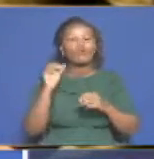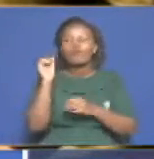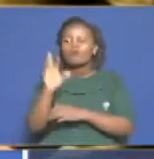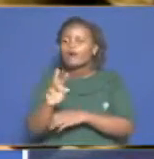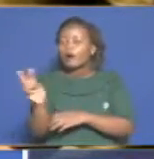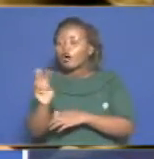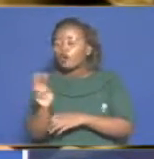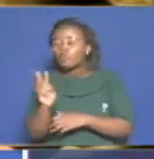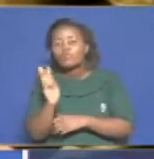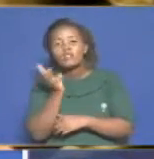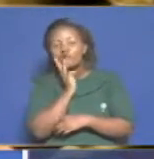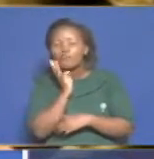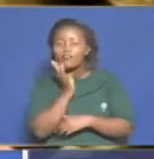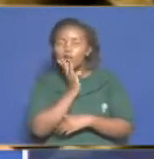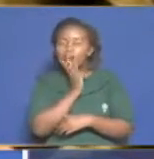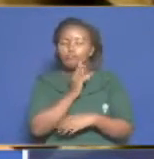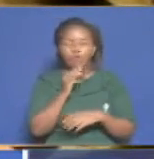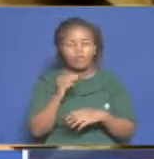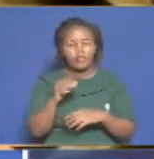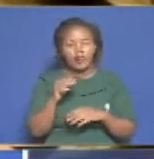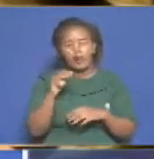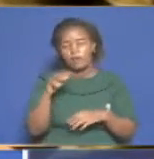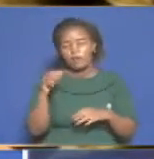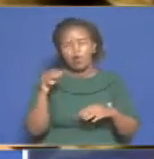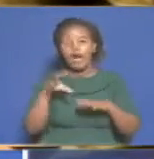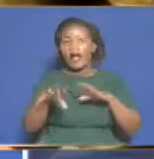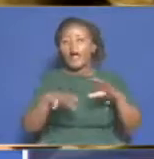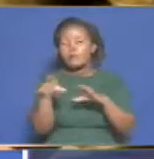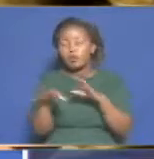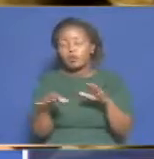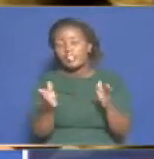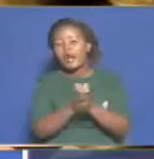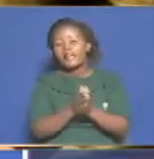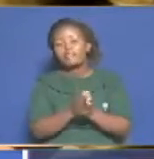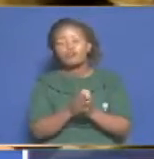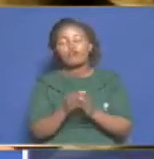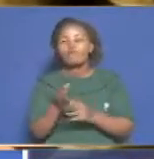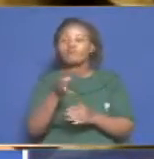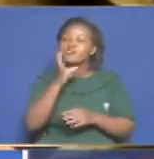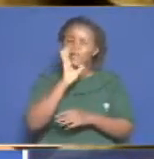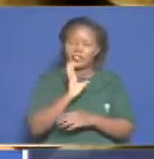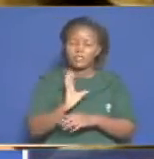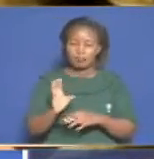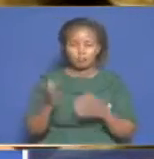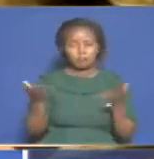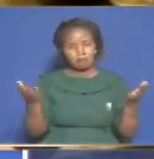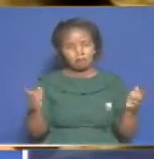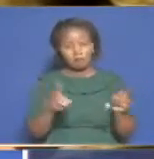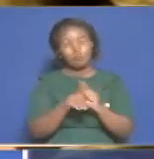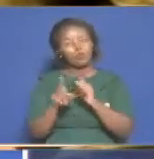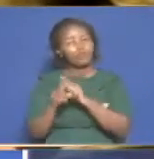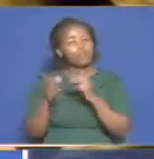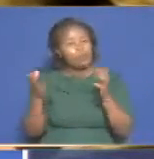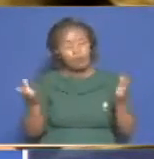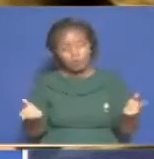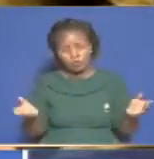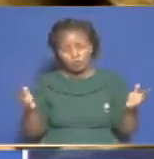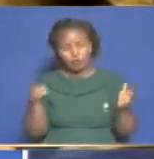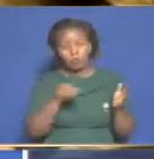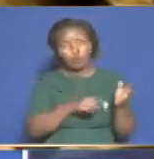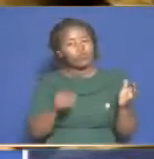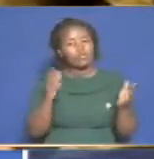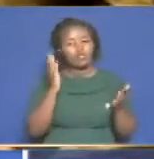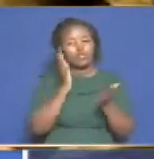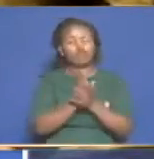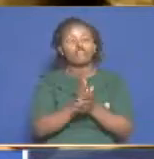search of water for drinking. And we can say that we have